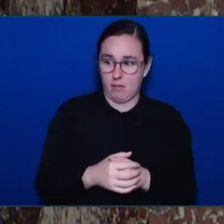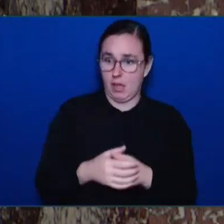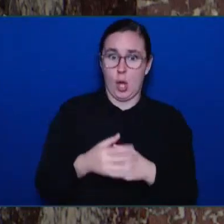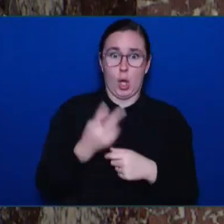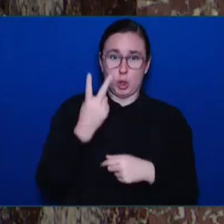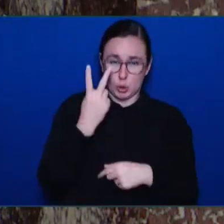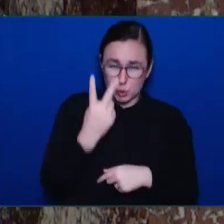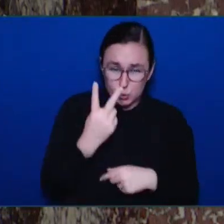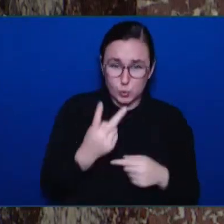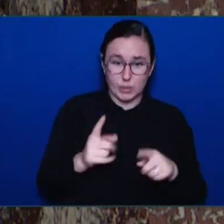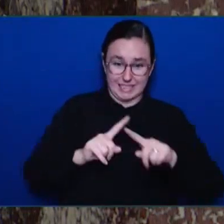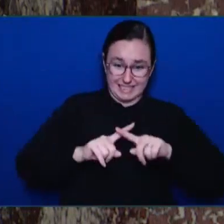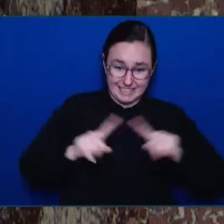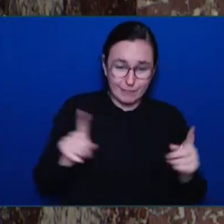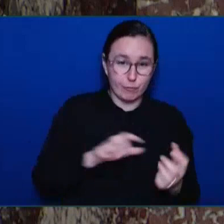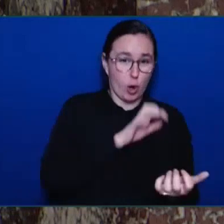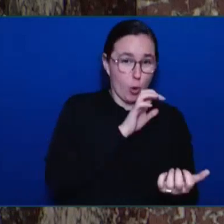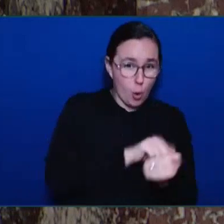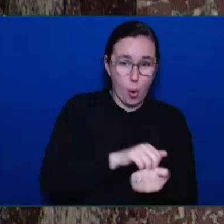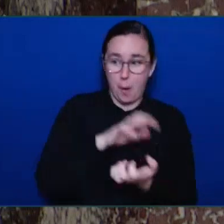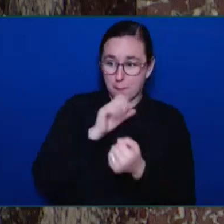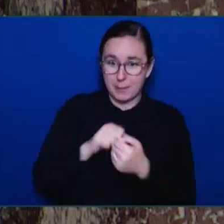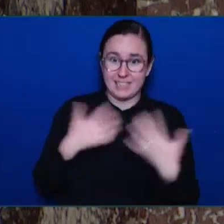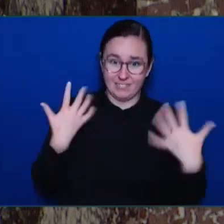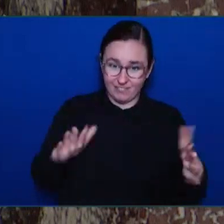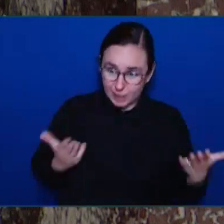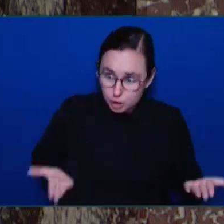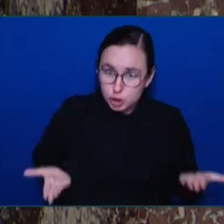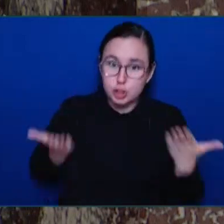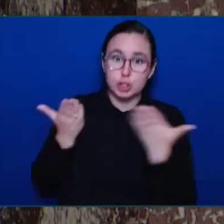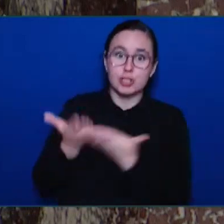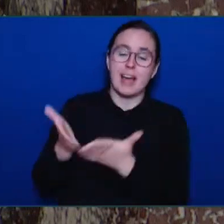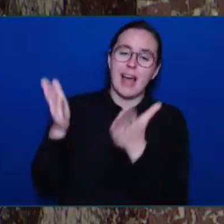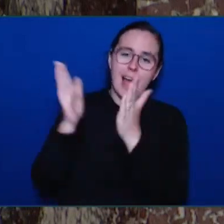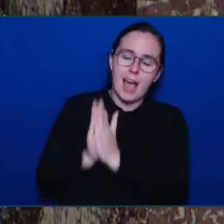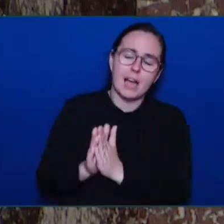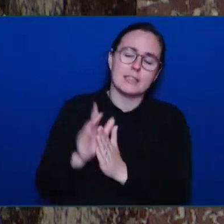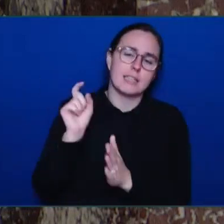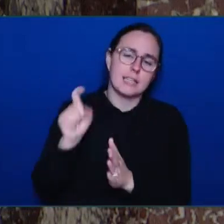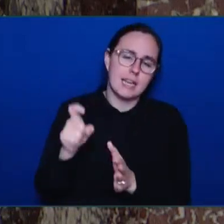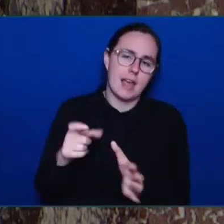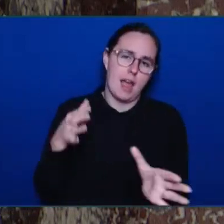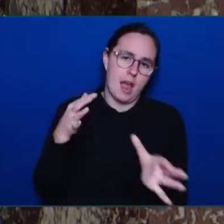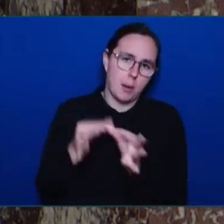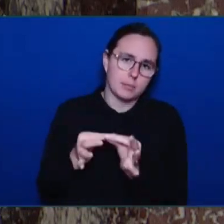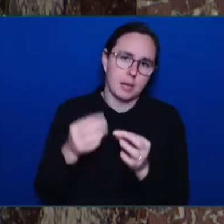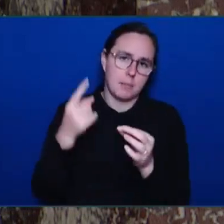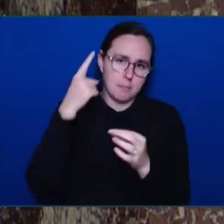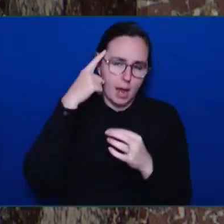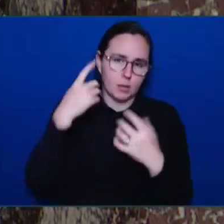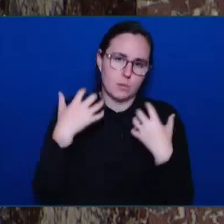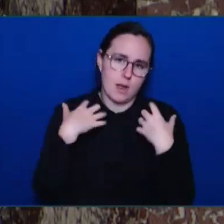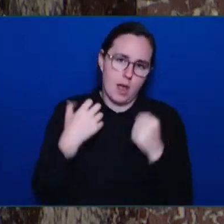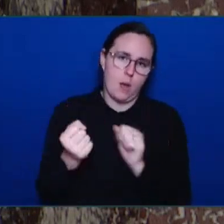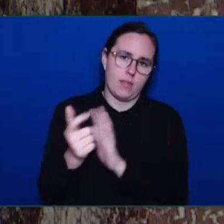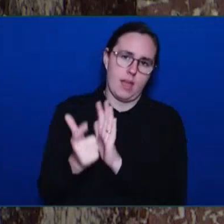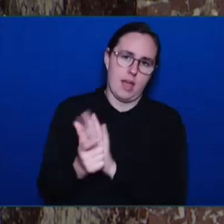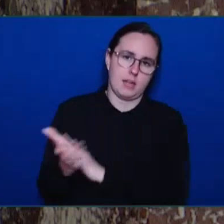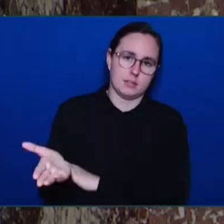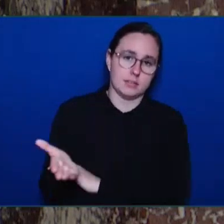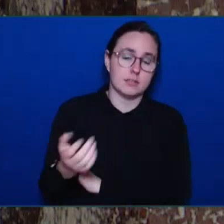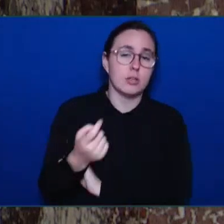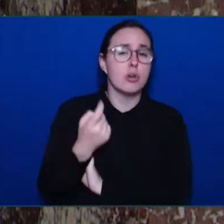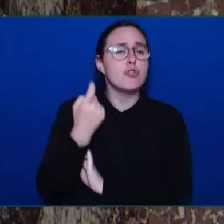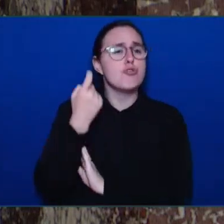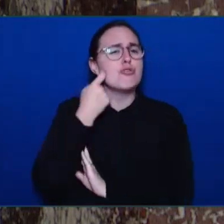updating the Mental Health Act. The most recent recommended a comprehensive review within 6 months of the report's release. That was the